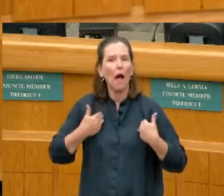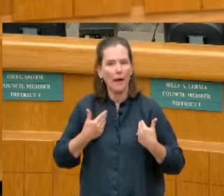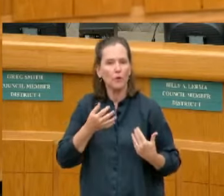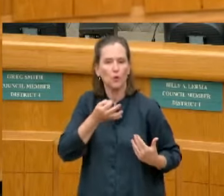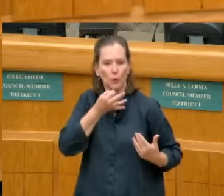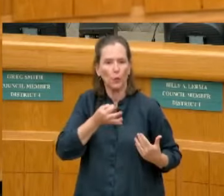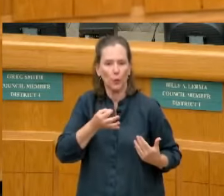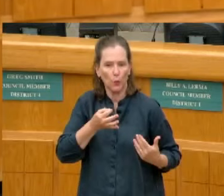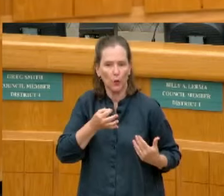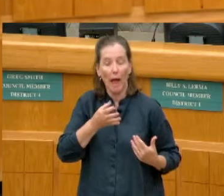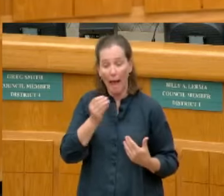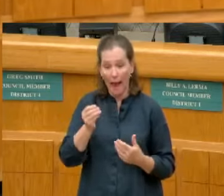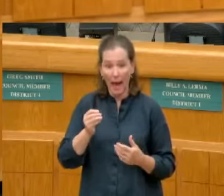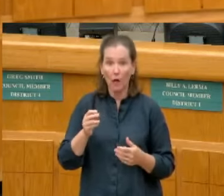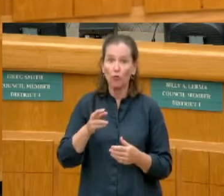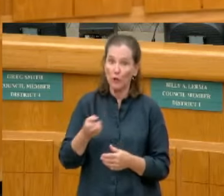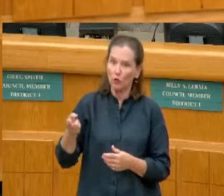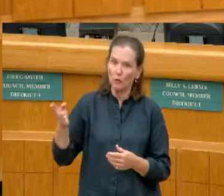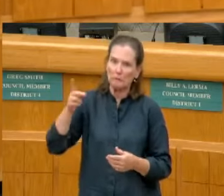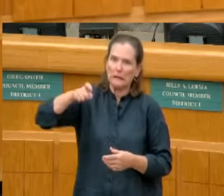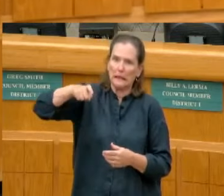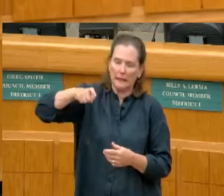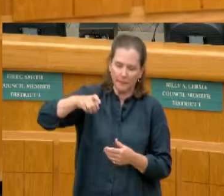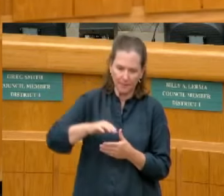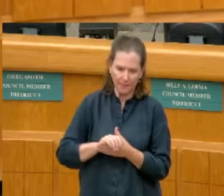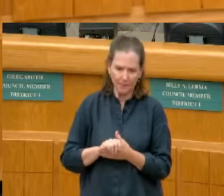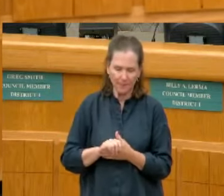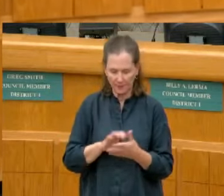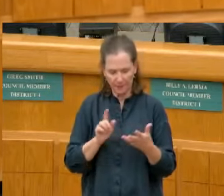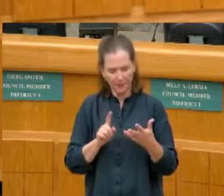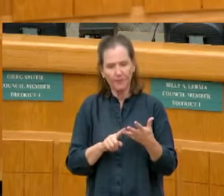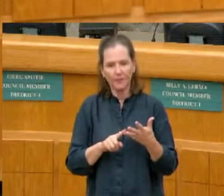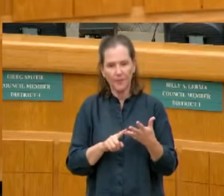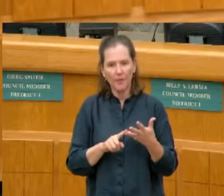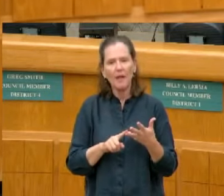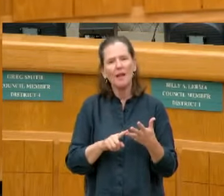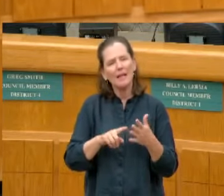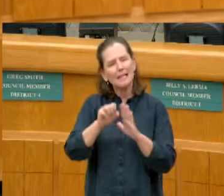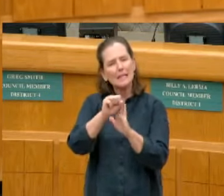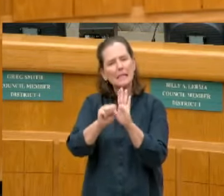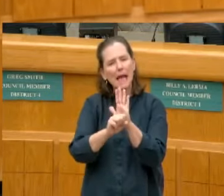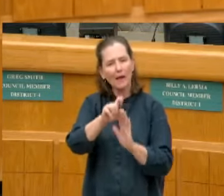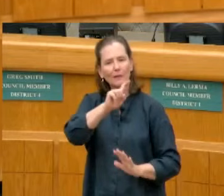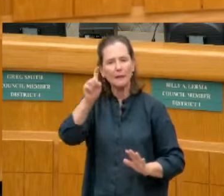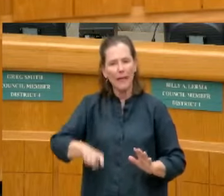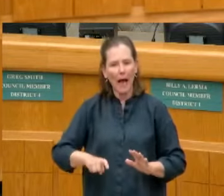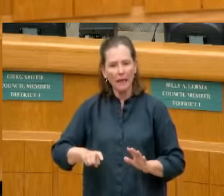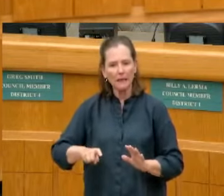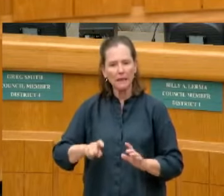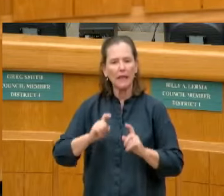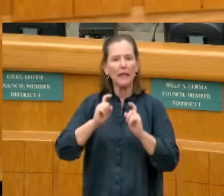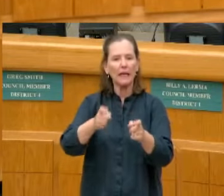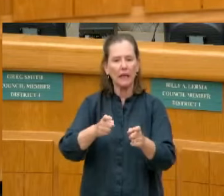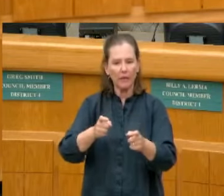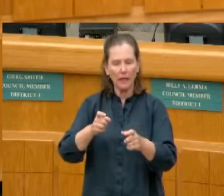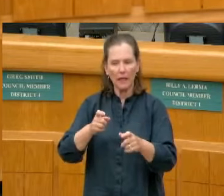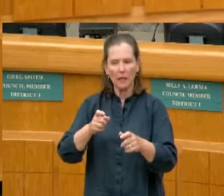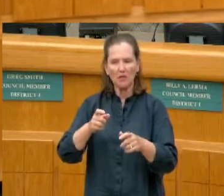that we need. Let's talk also this afternoon about the state of Texas providing mobile infusion